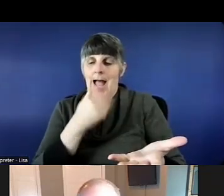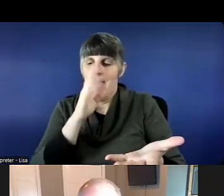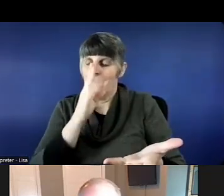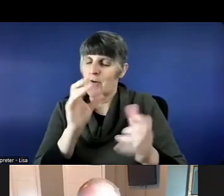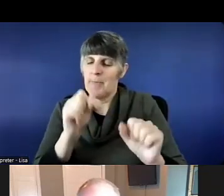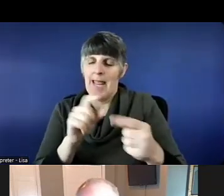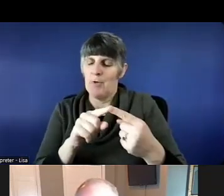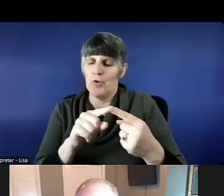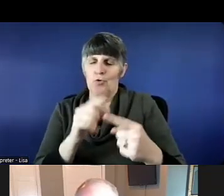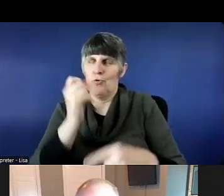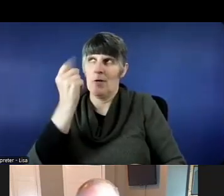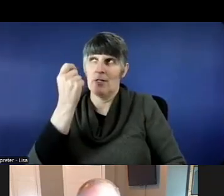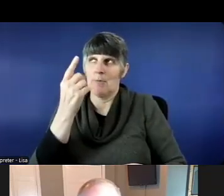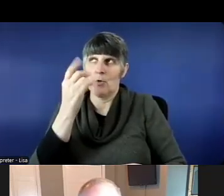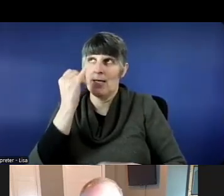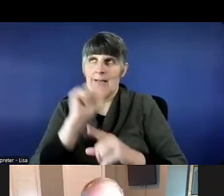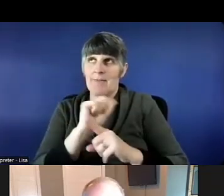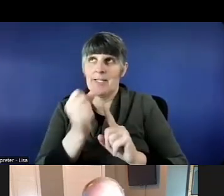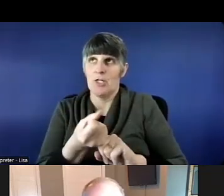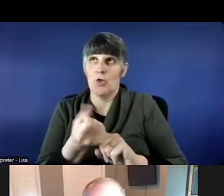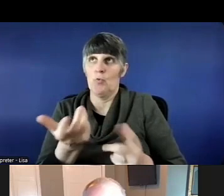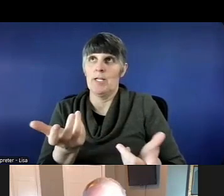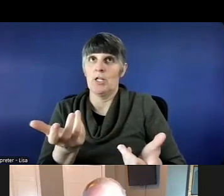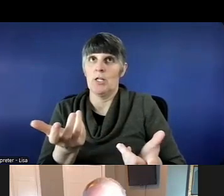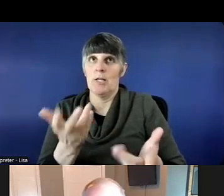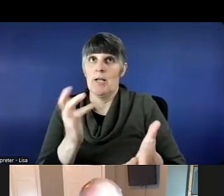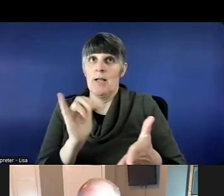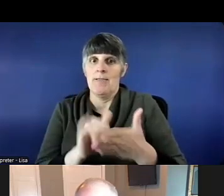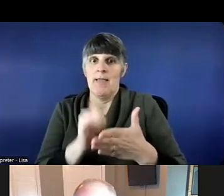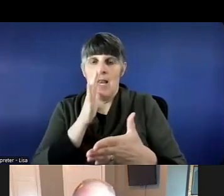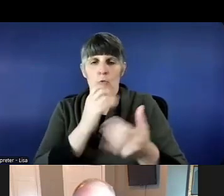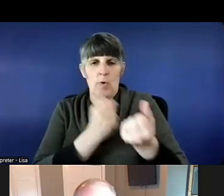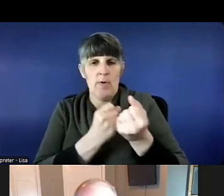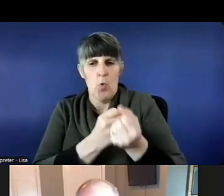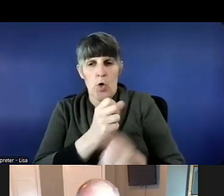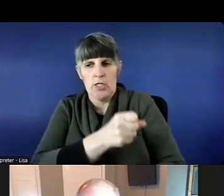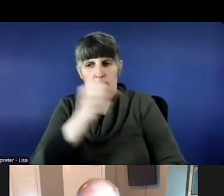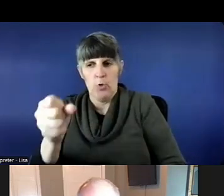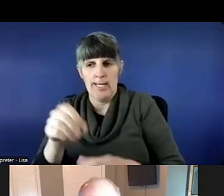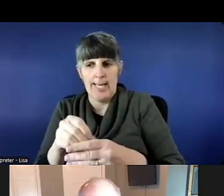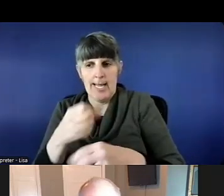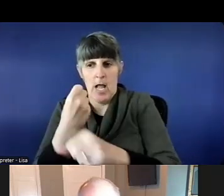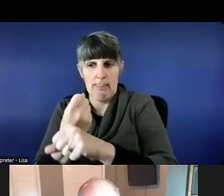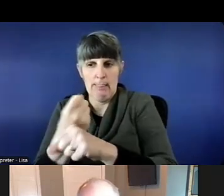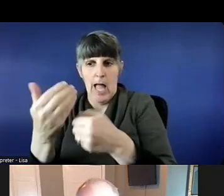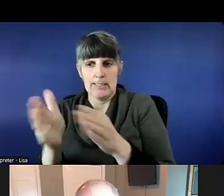to conceptualize of a situation in which it would be warranted to place a kid in a locked cell